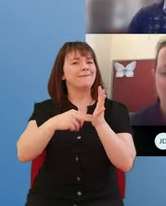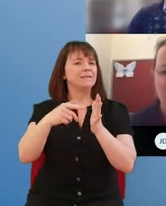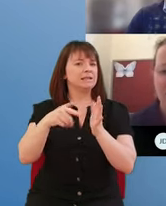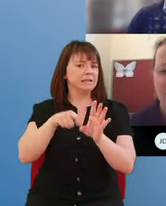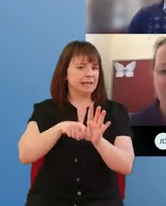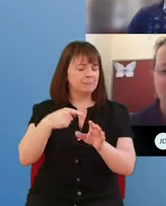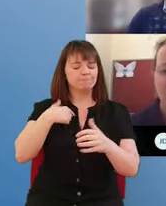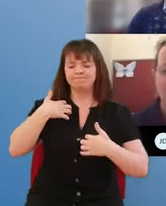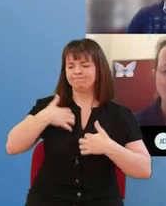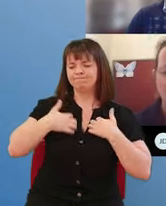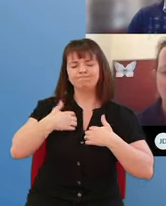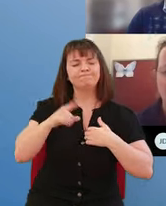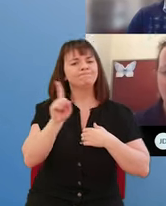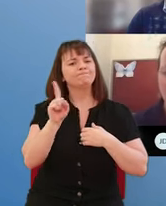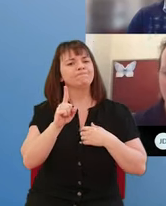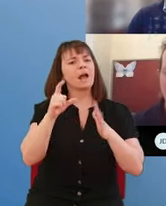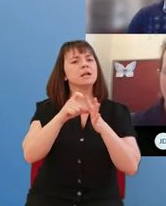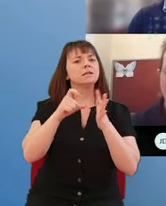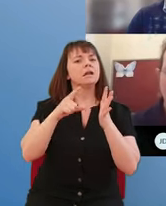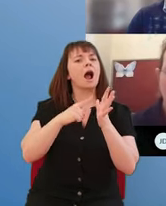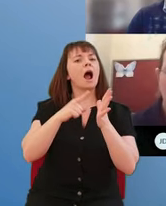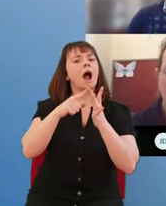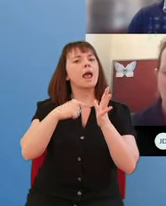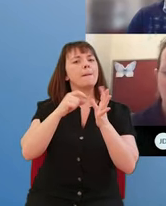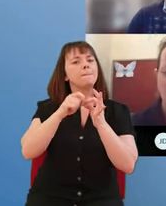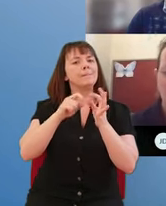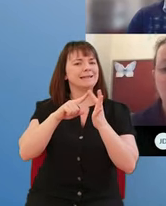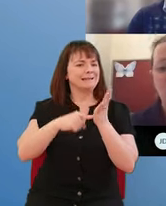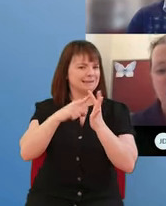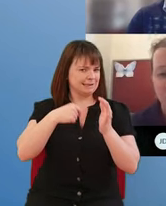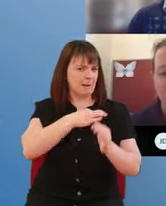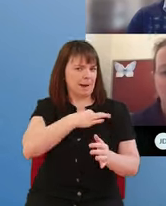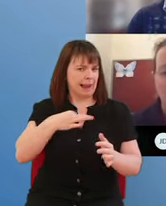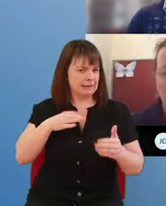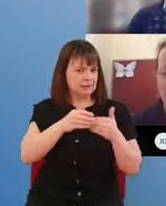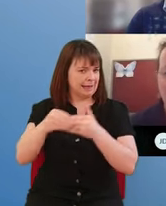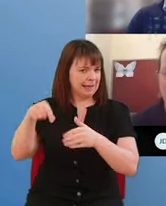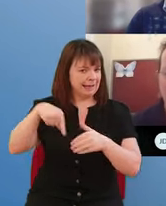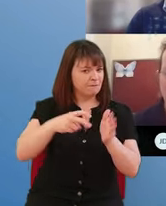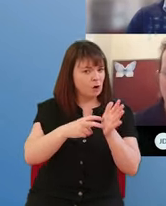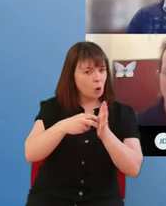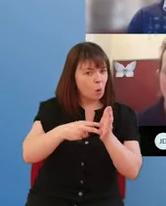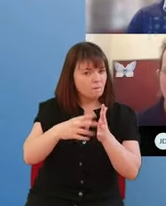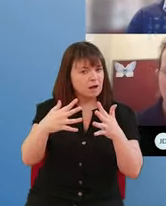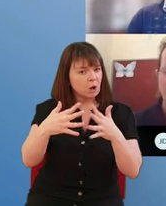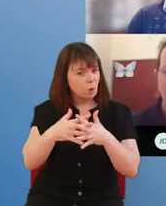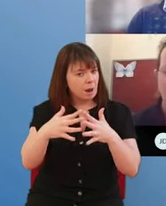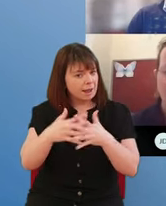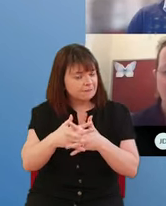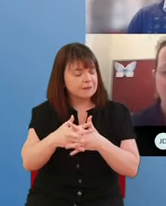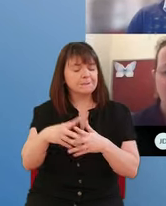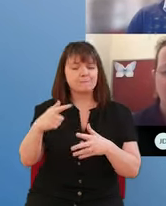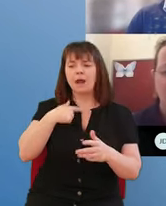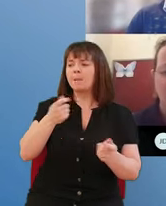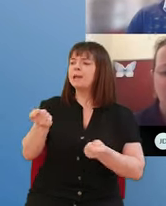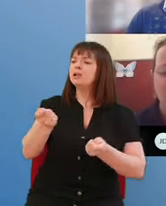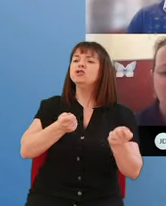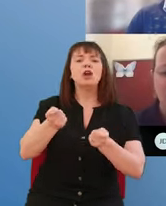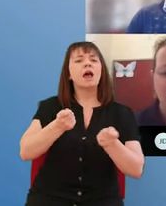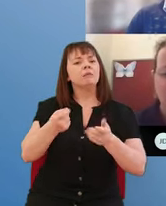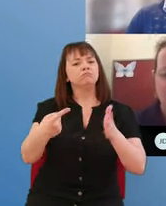Care Diabetes Network, and as a consequence, I'm very well networked with our system